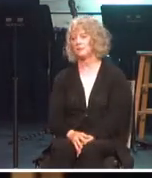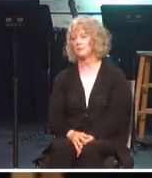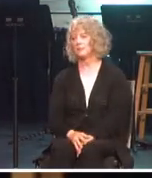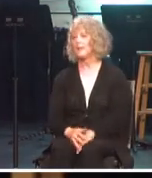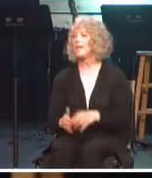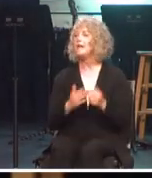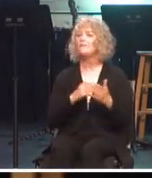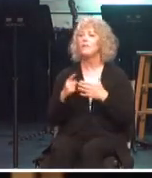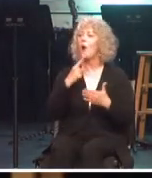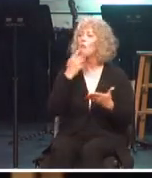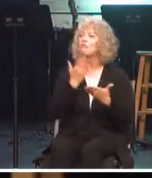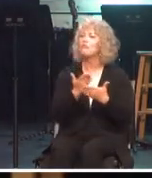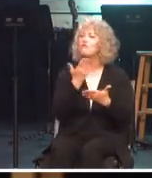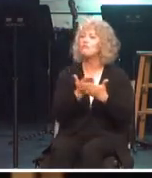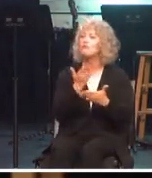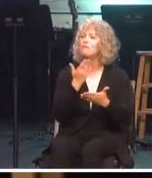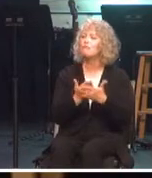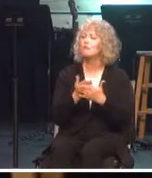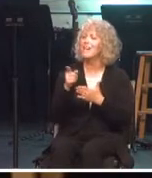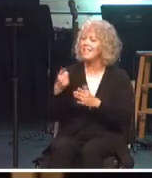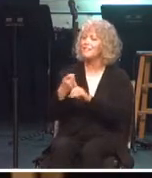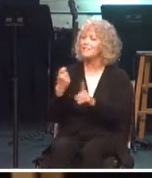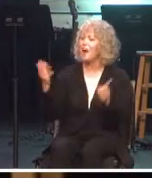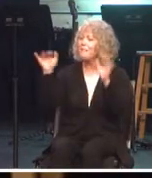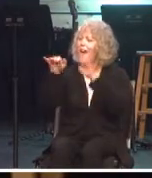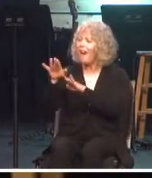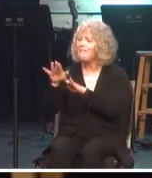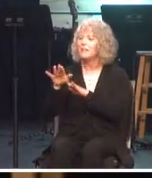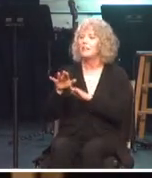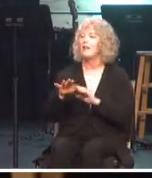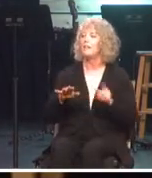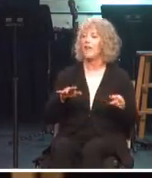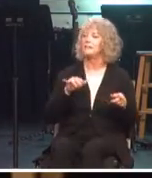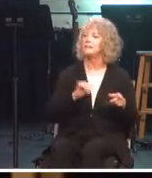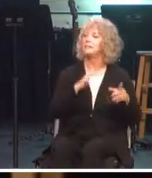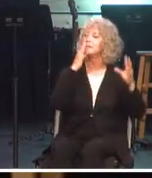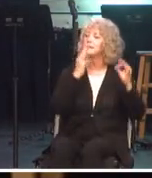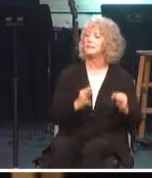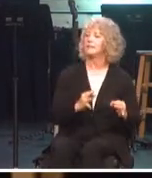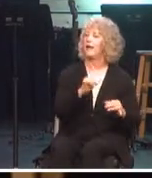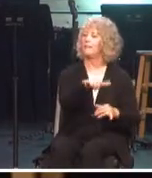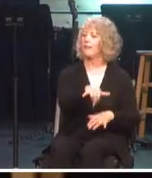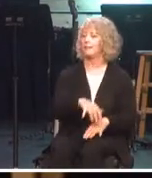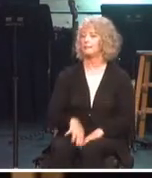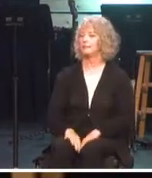Despite all the evidence against it, that's their conclusion.